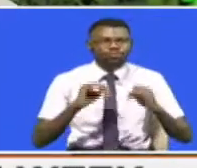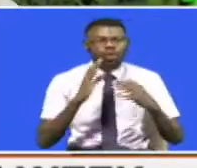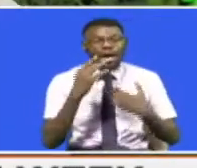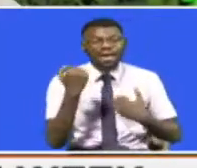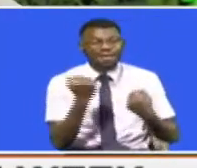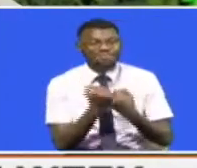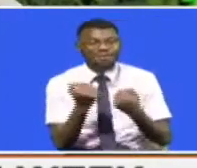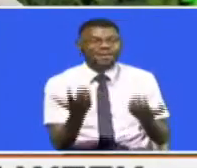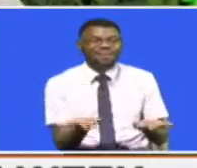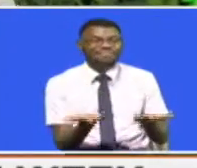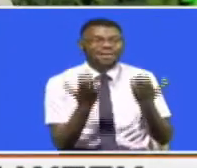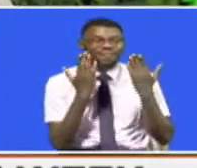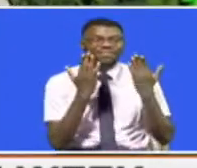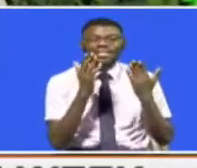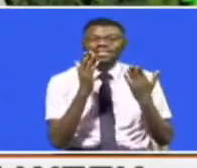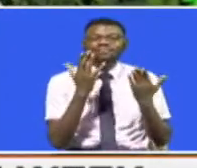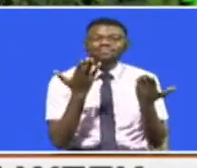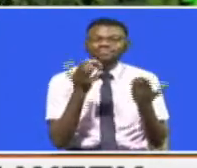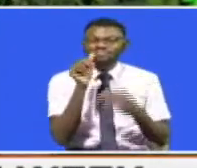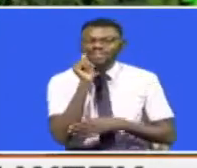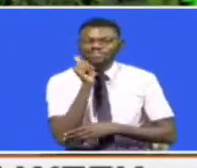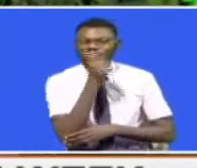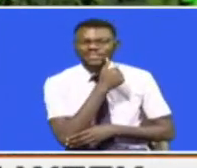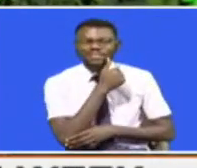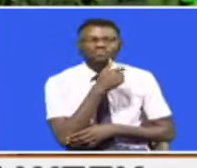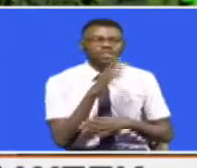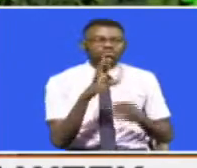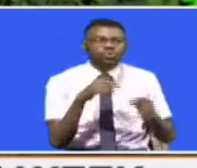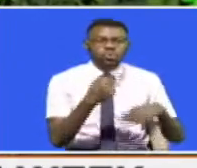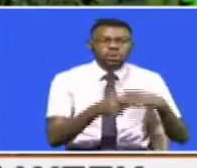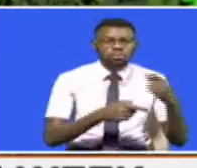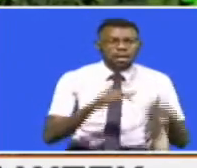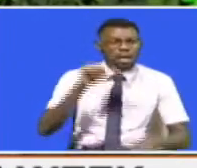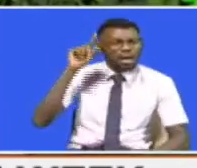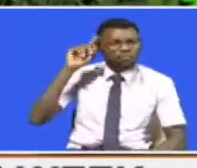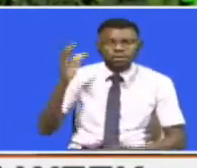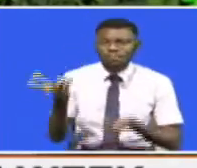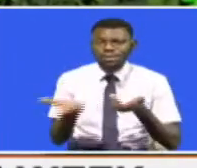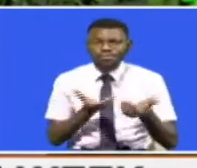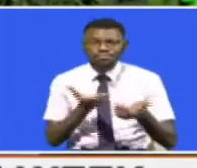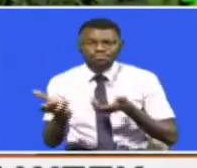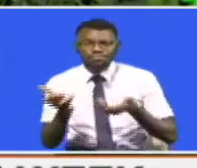private sector to move forward. It is not the business of government to do business,